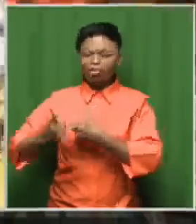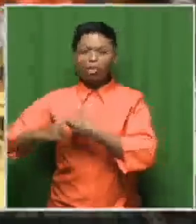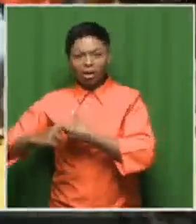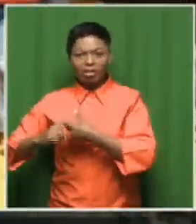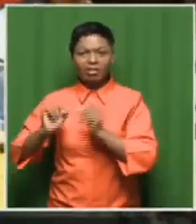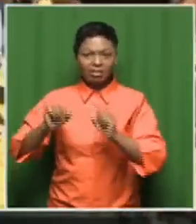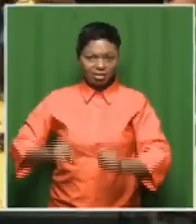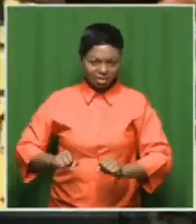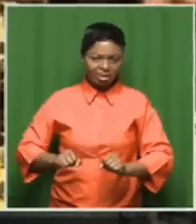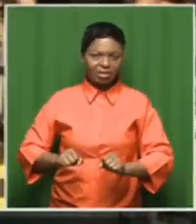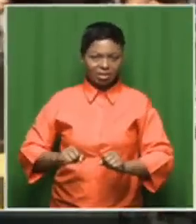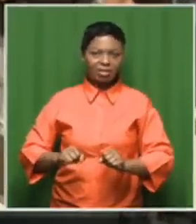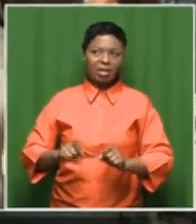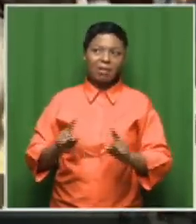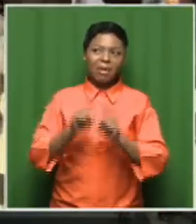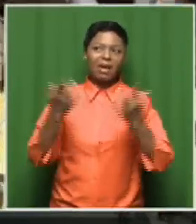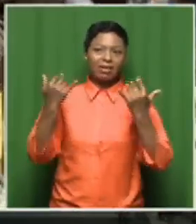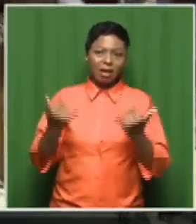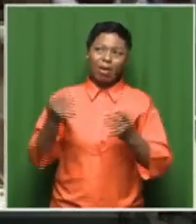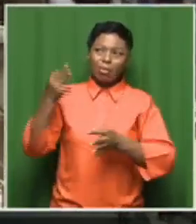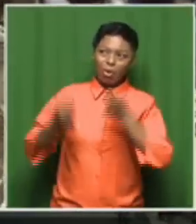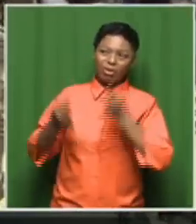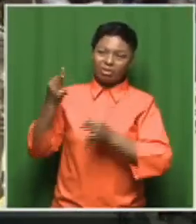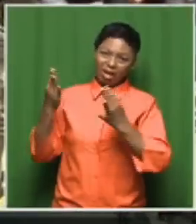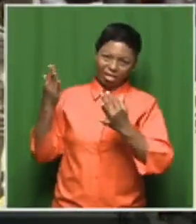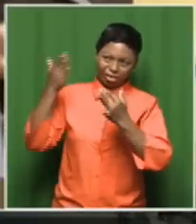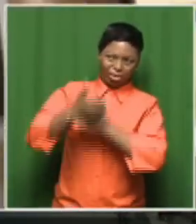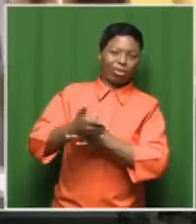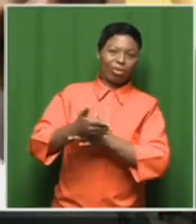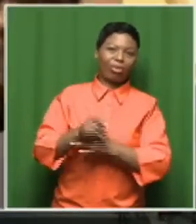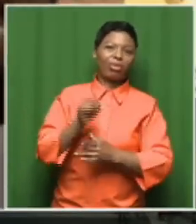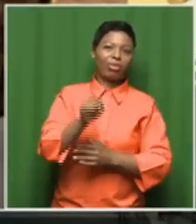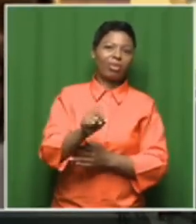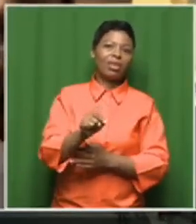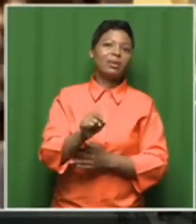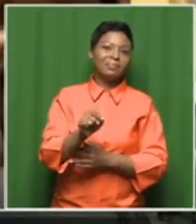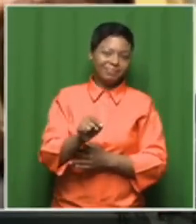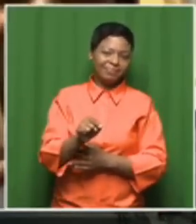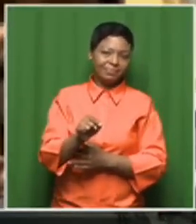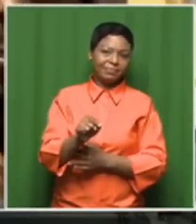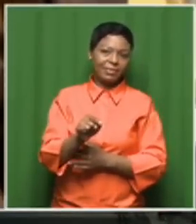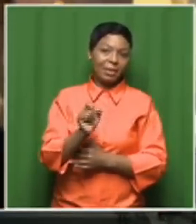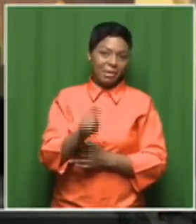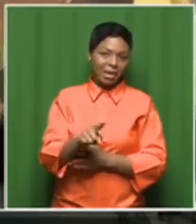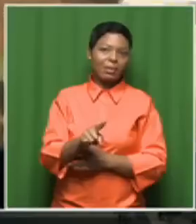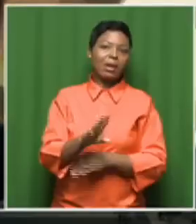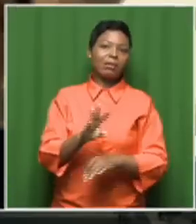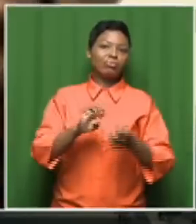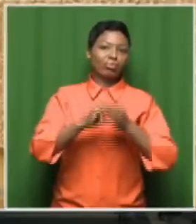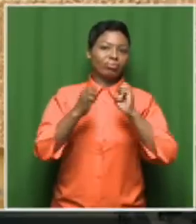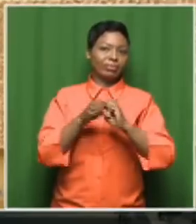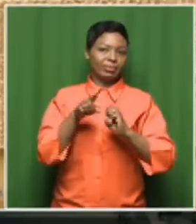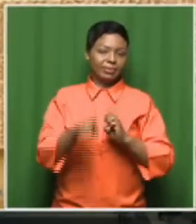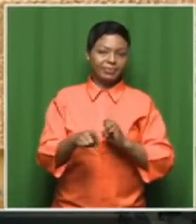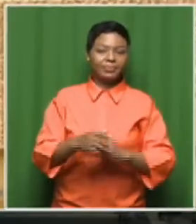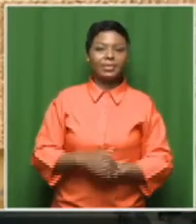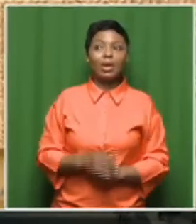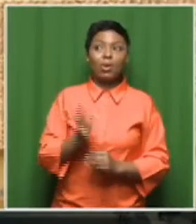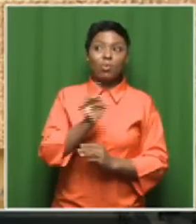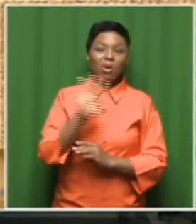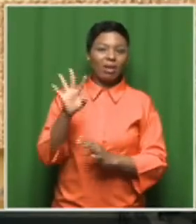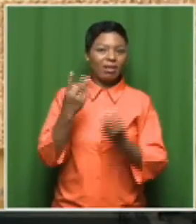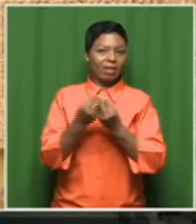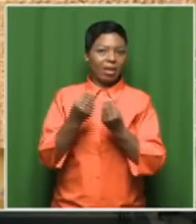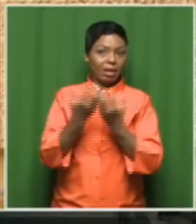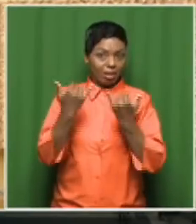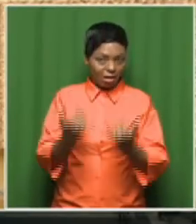may have had before, and they have generally fragmented as part of this thing. And one of the reasons, I think, is the very